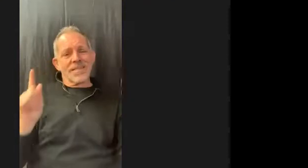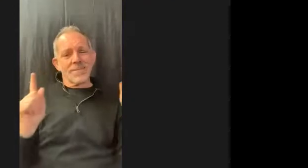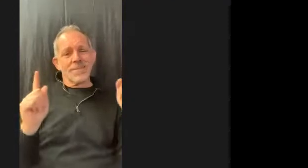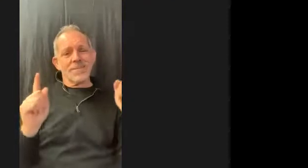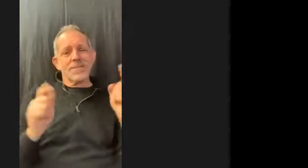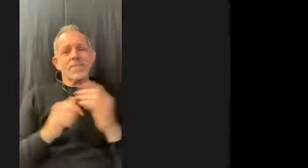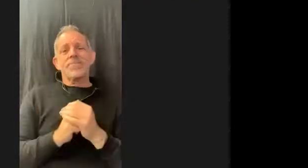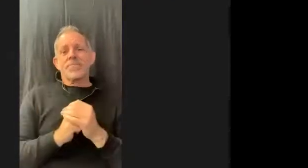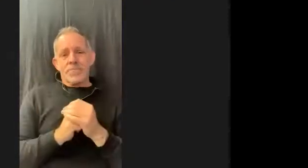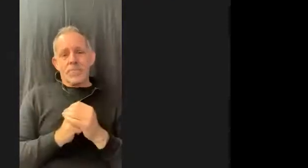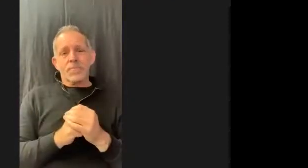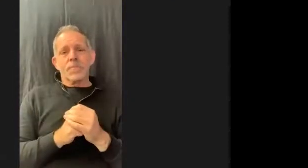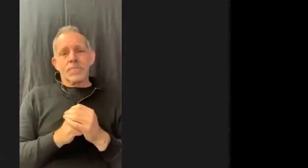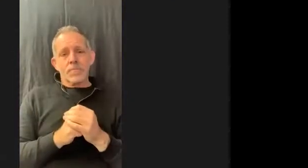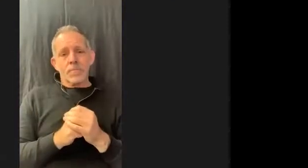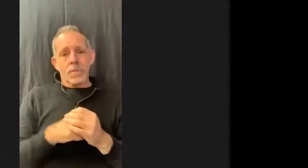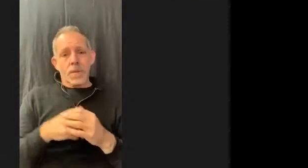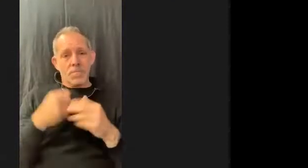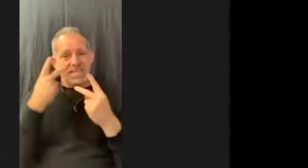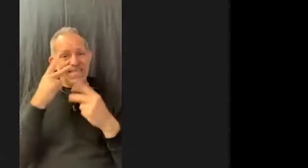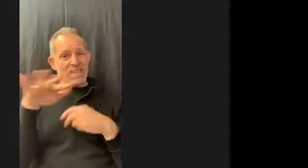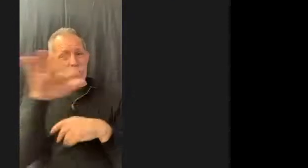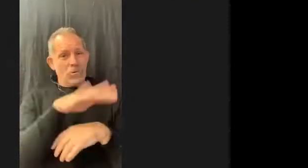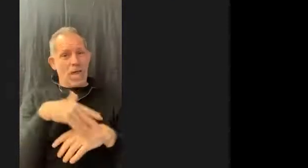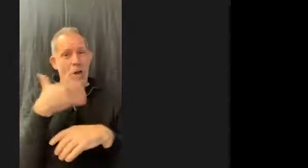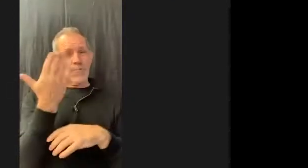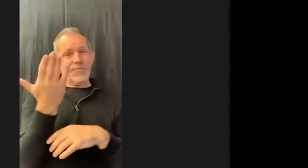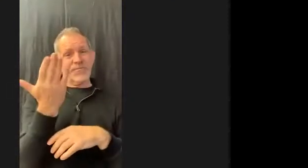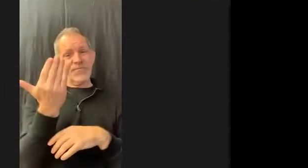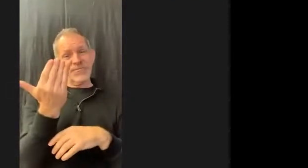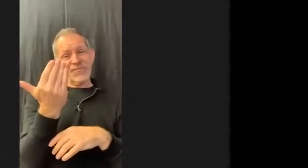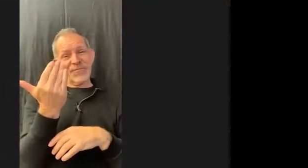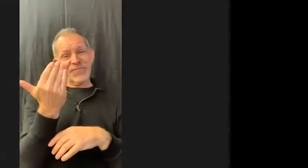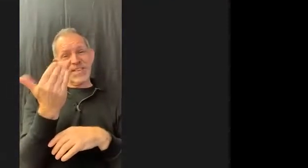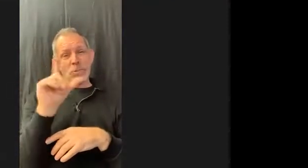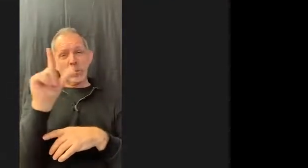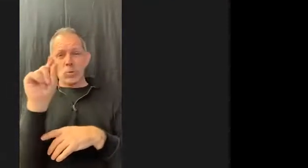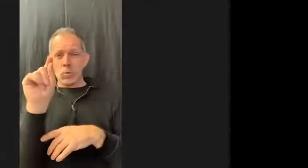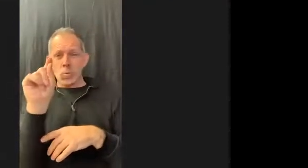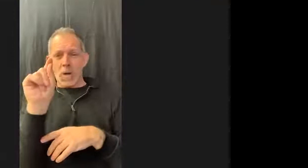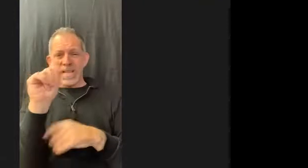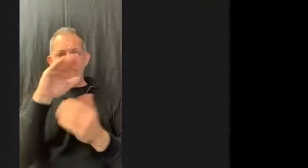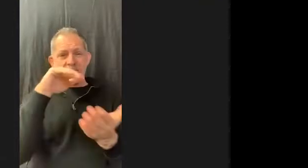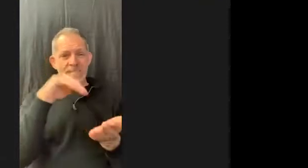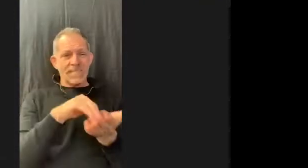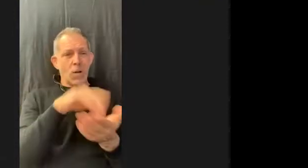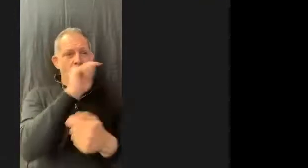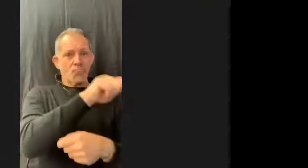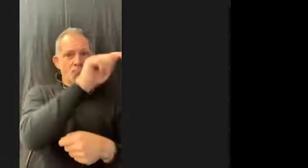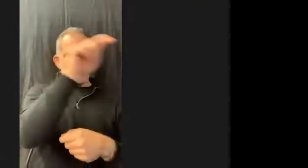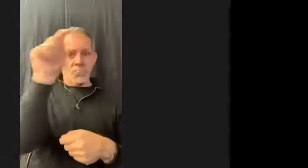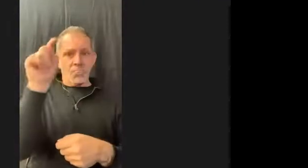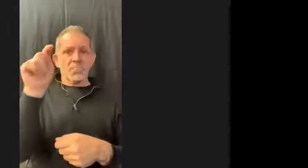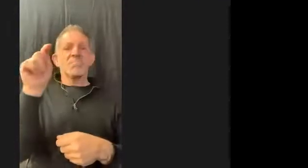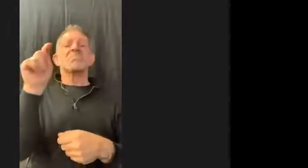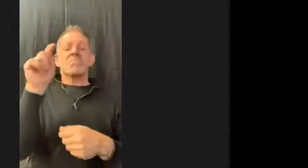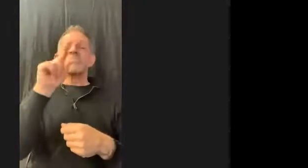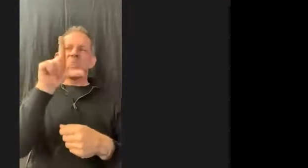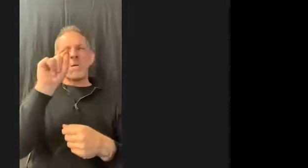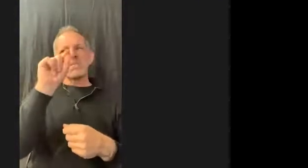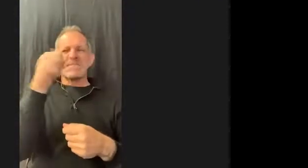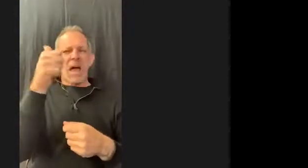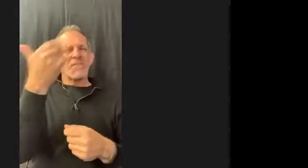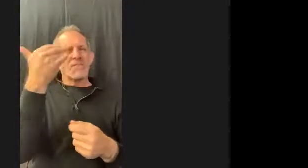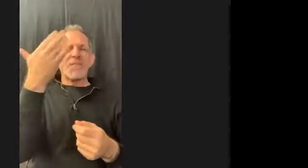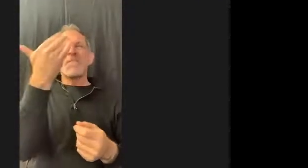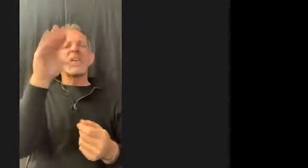about 15 to 20,000 tests being done per week, but the positivity rate has dropped from the low teens down to